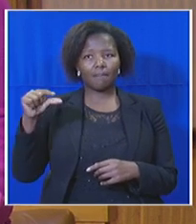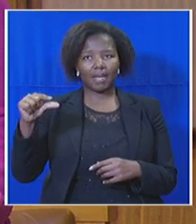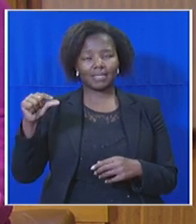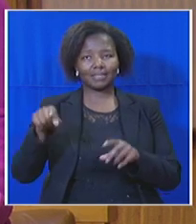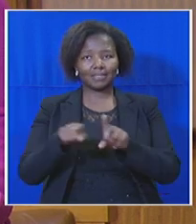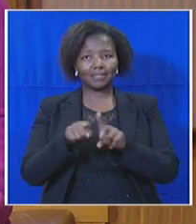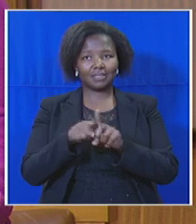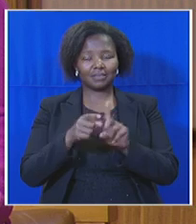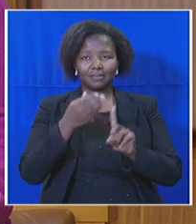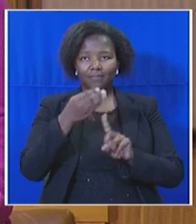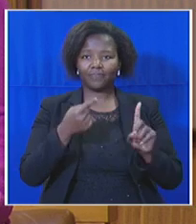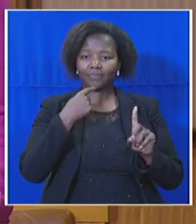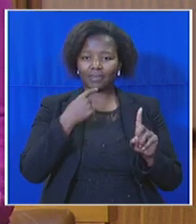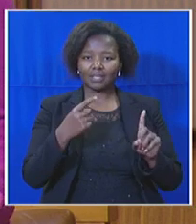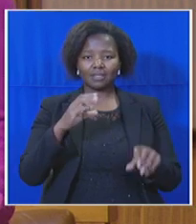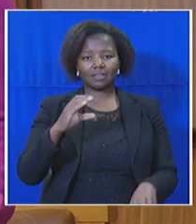as chair within the